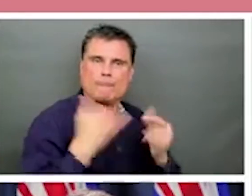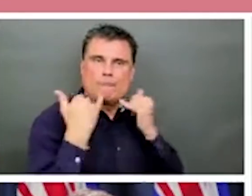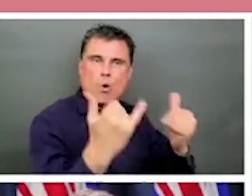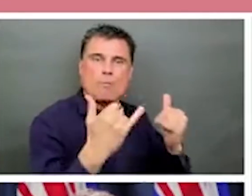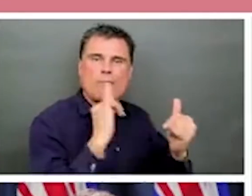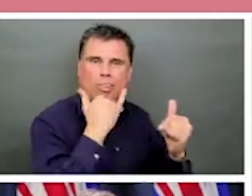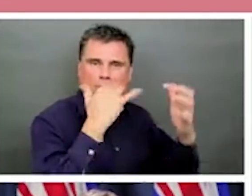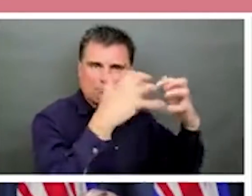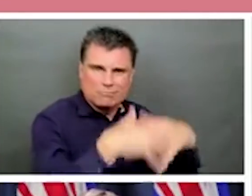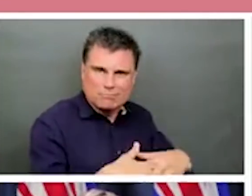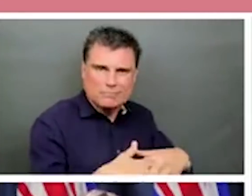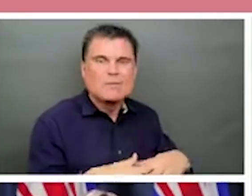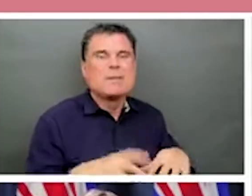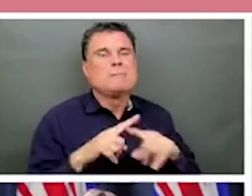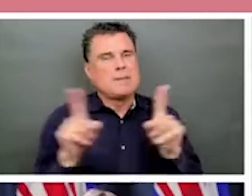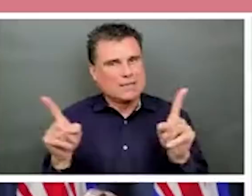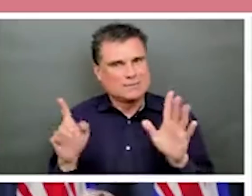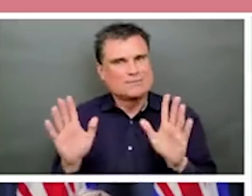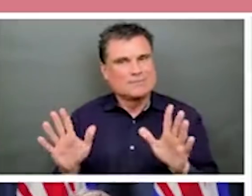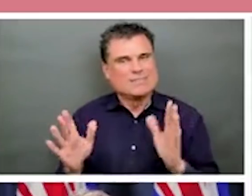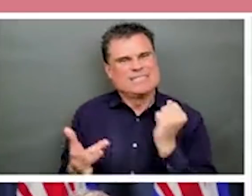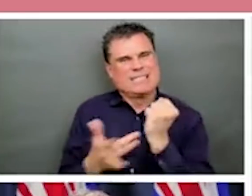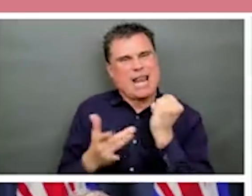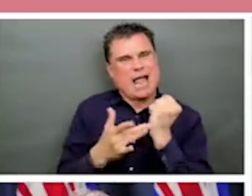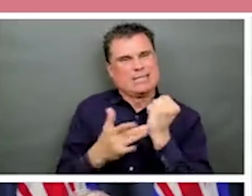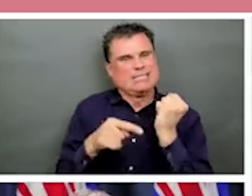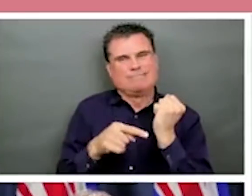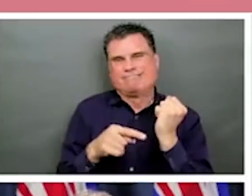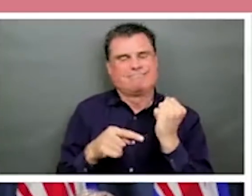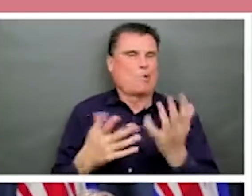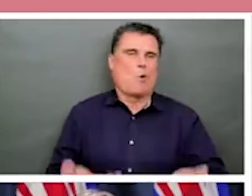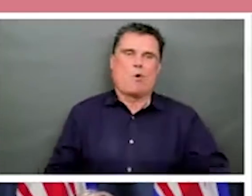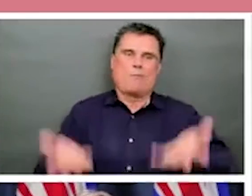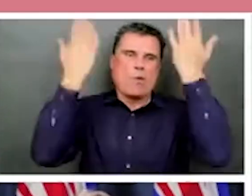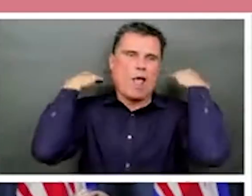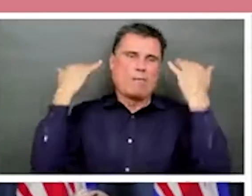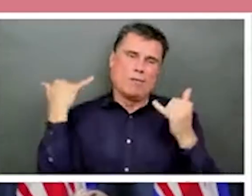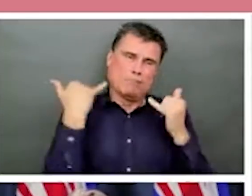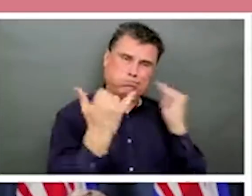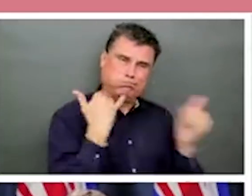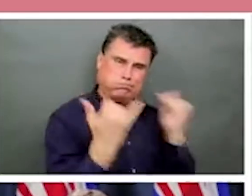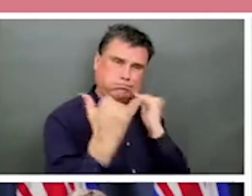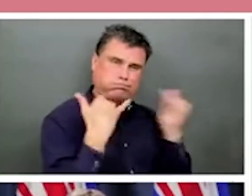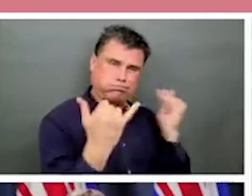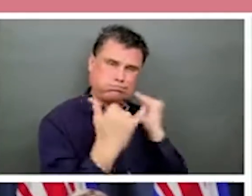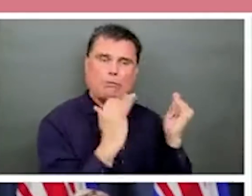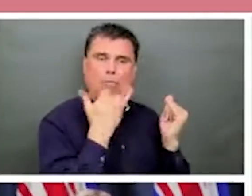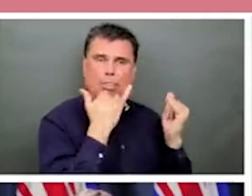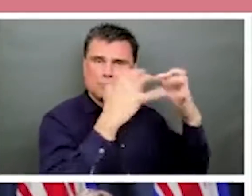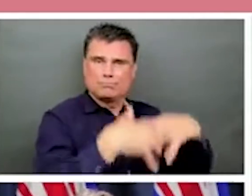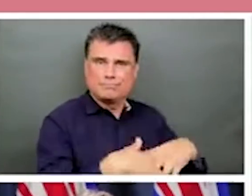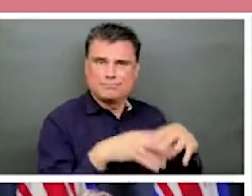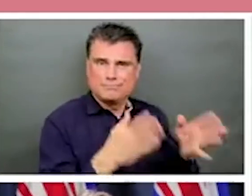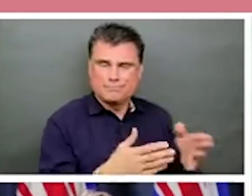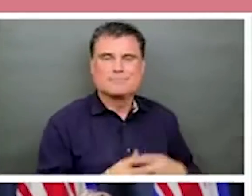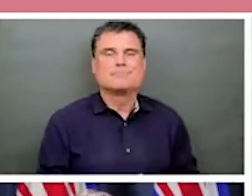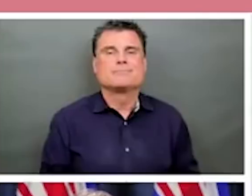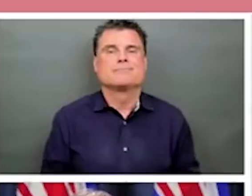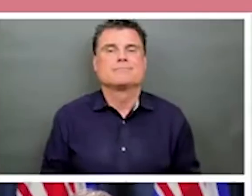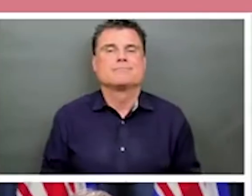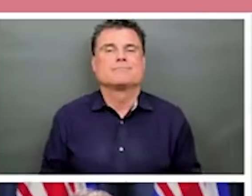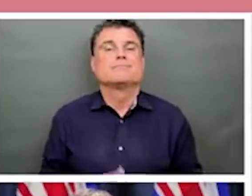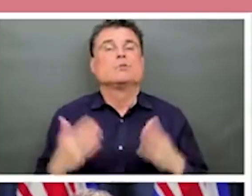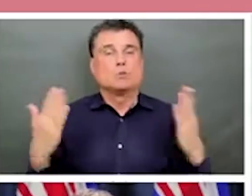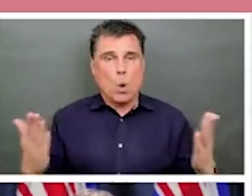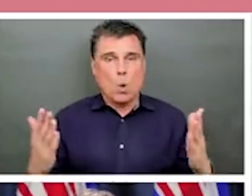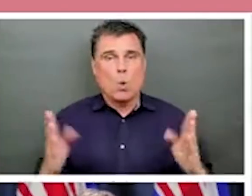really challenges the technology of call centers and online registration. So, you know, what we moved to was a segmented process, and